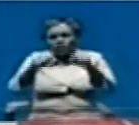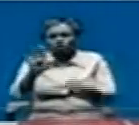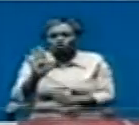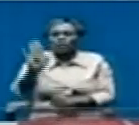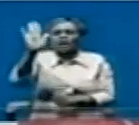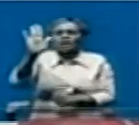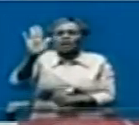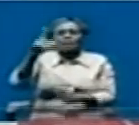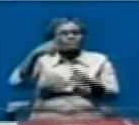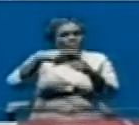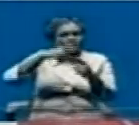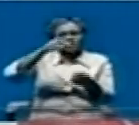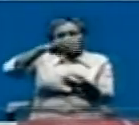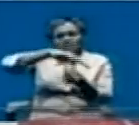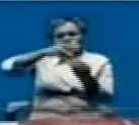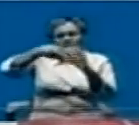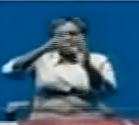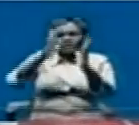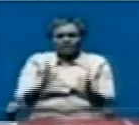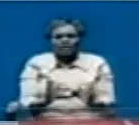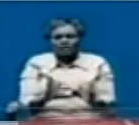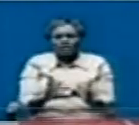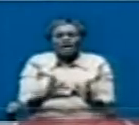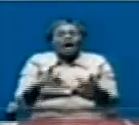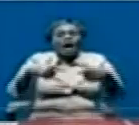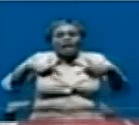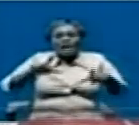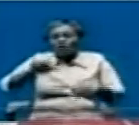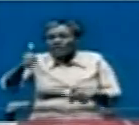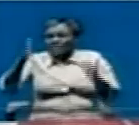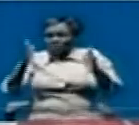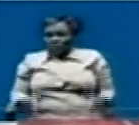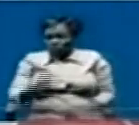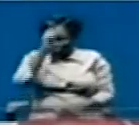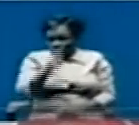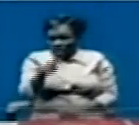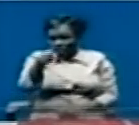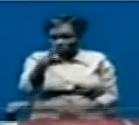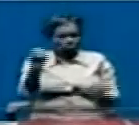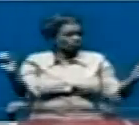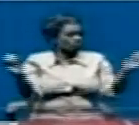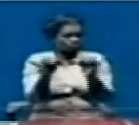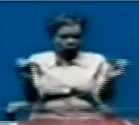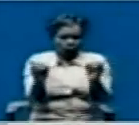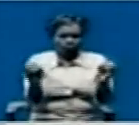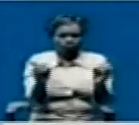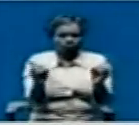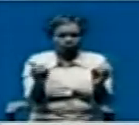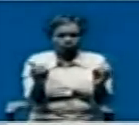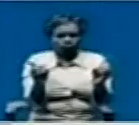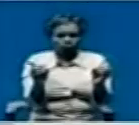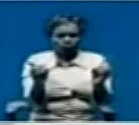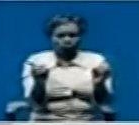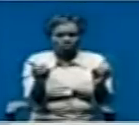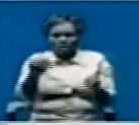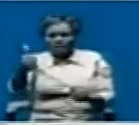except the manufacturer. So never allow anyone to judge you based on their measurements or even their tests.